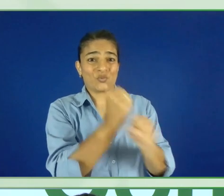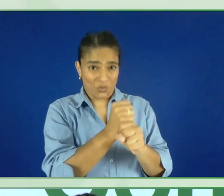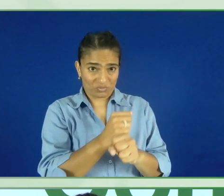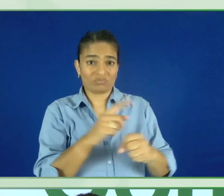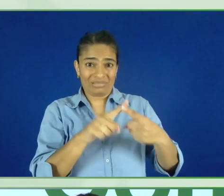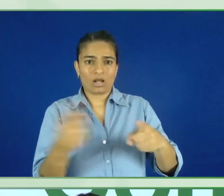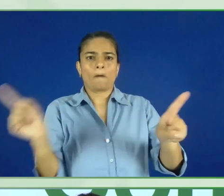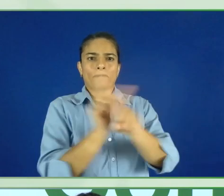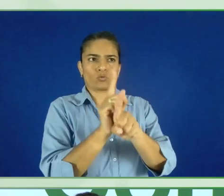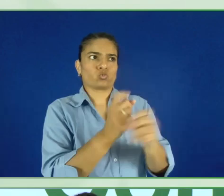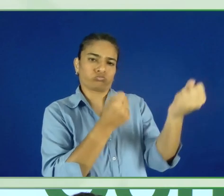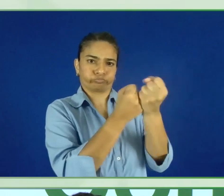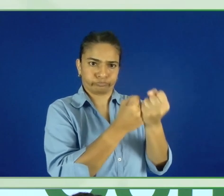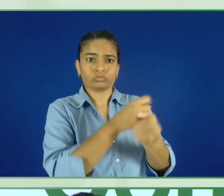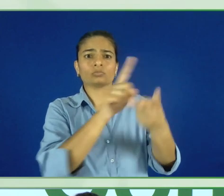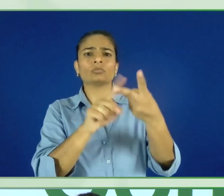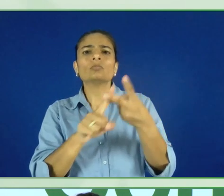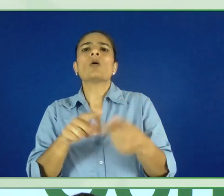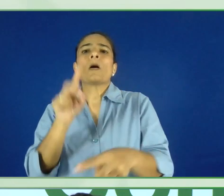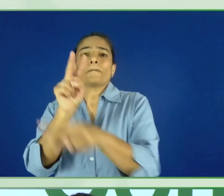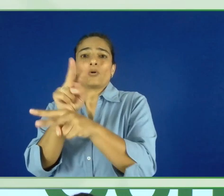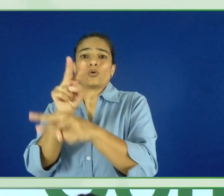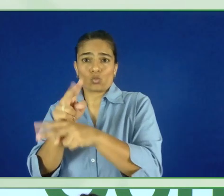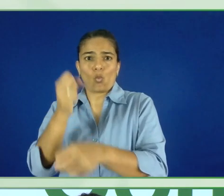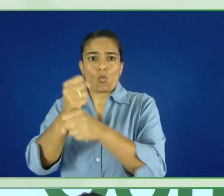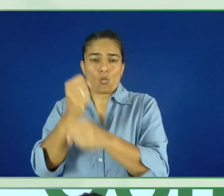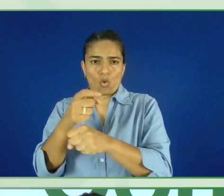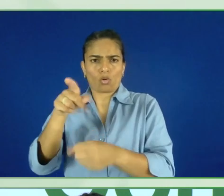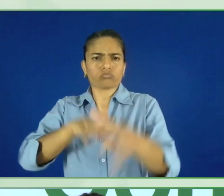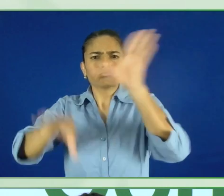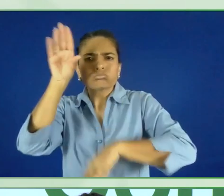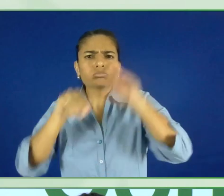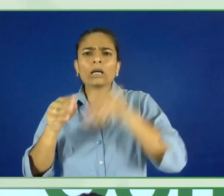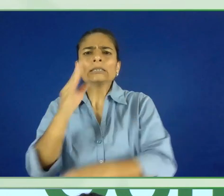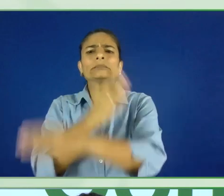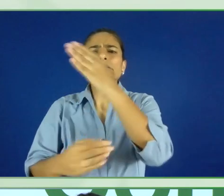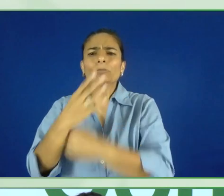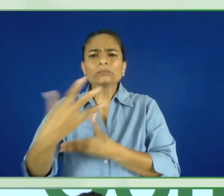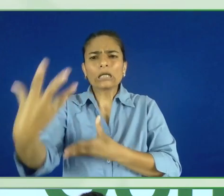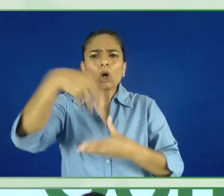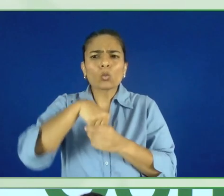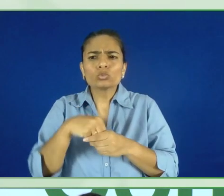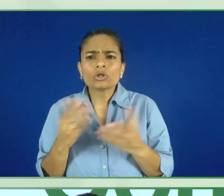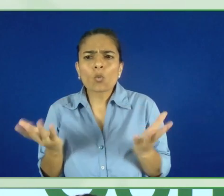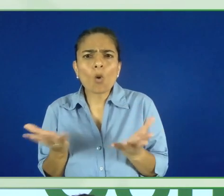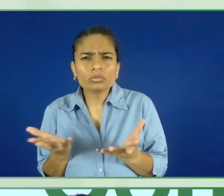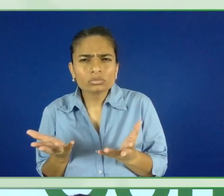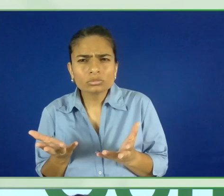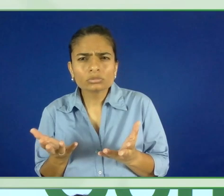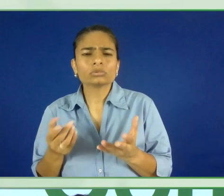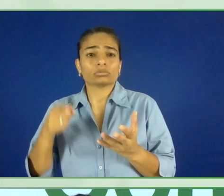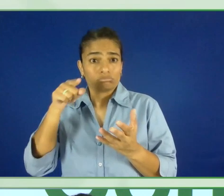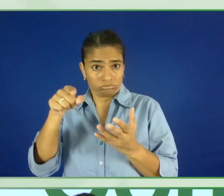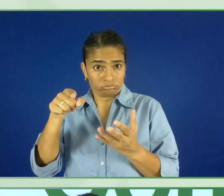workplace inclusion, what they can do as an individual to make a real change. And also they're getting an expanded